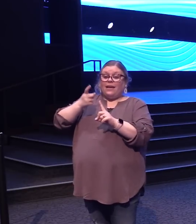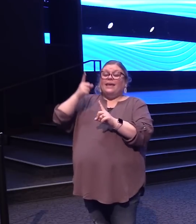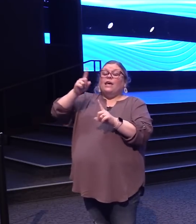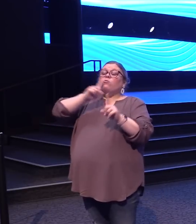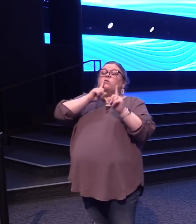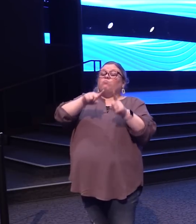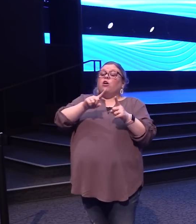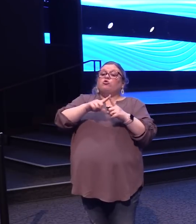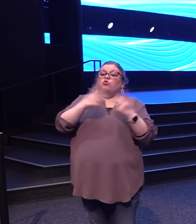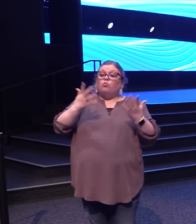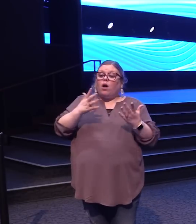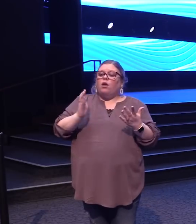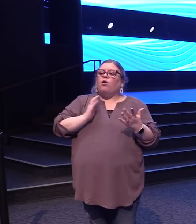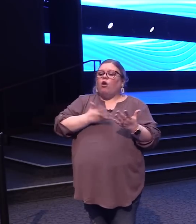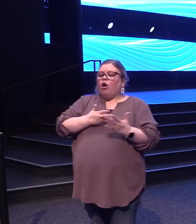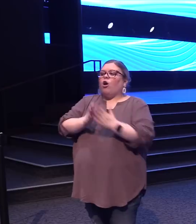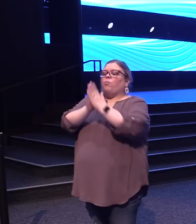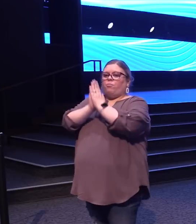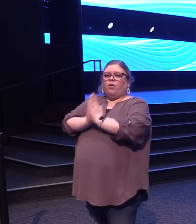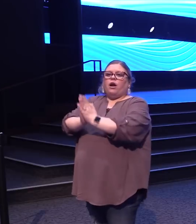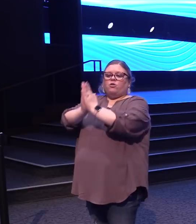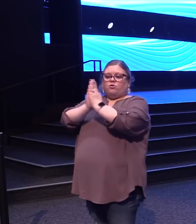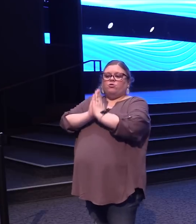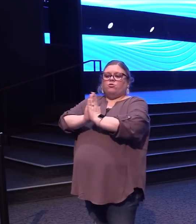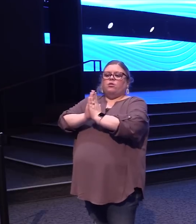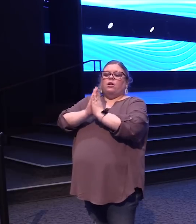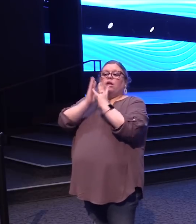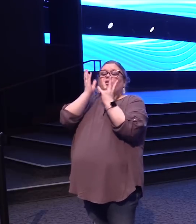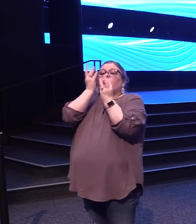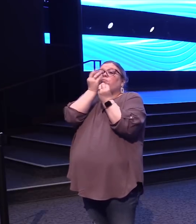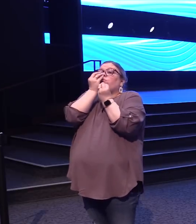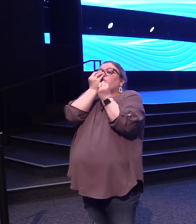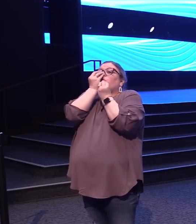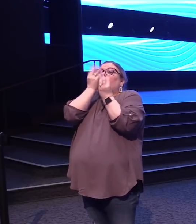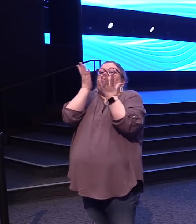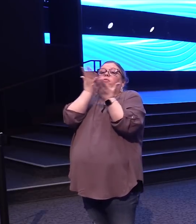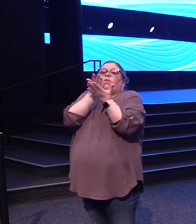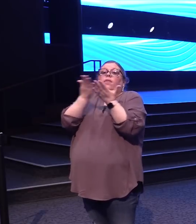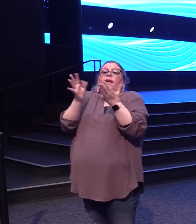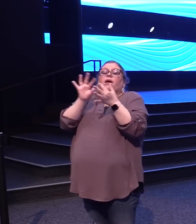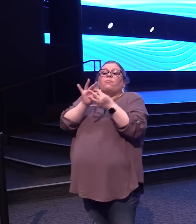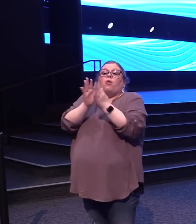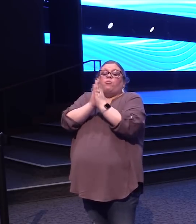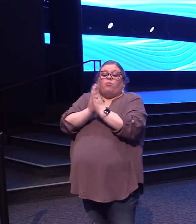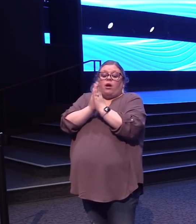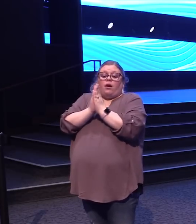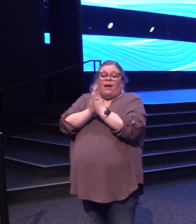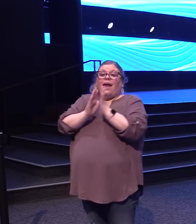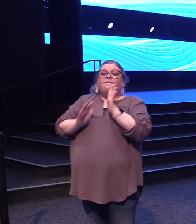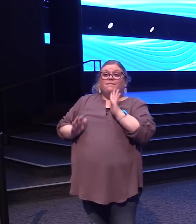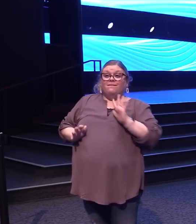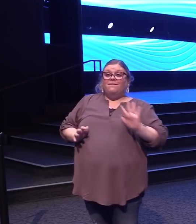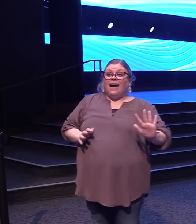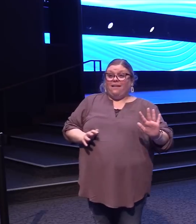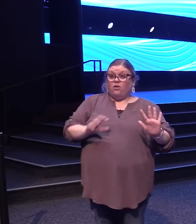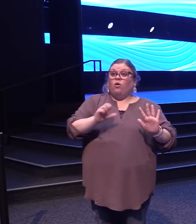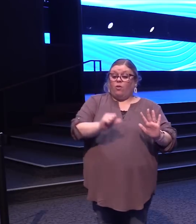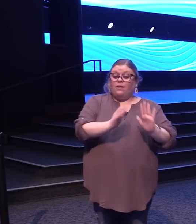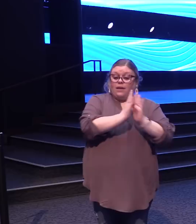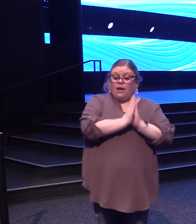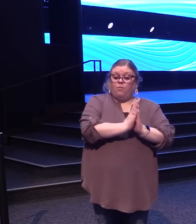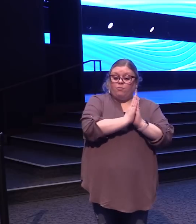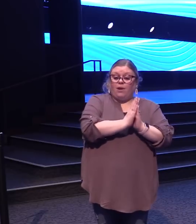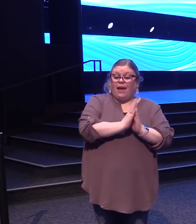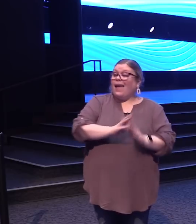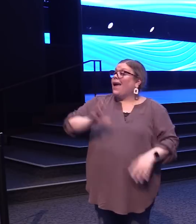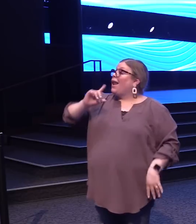responds to our prayers. And the beautiful thing about this is that a 5-year-old can pray and